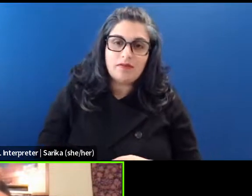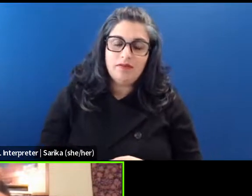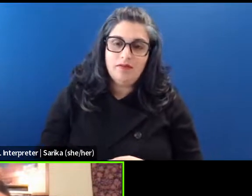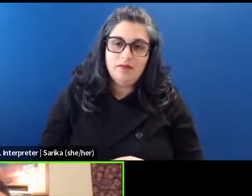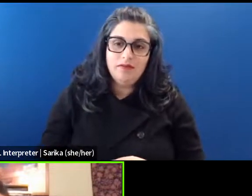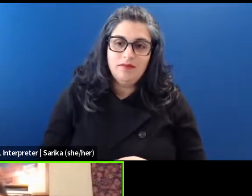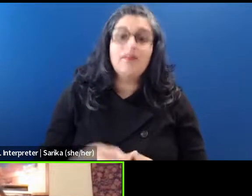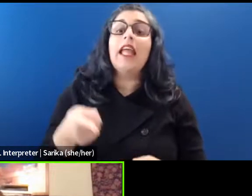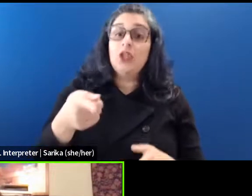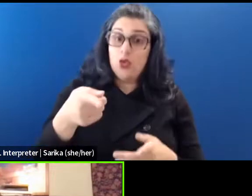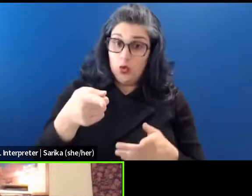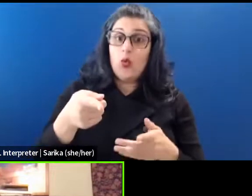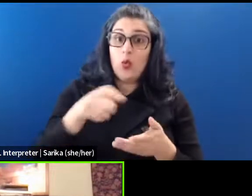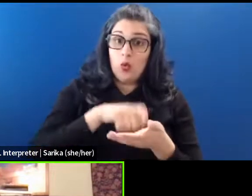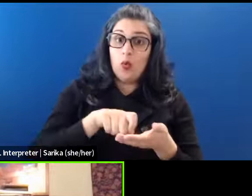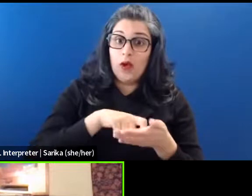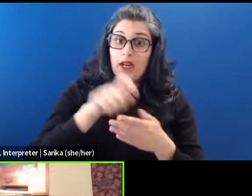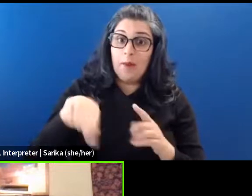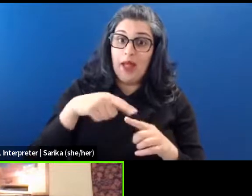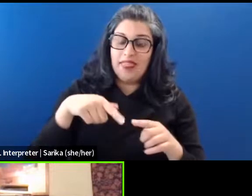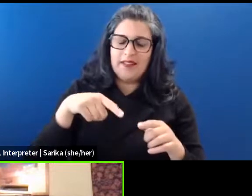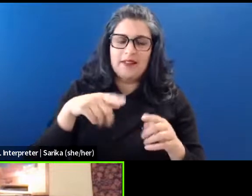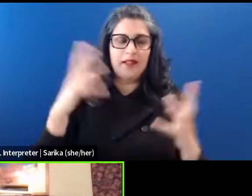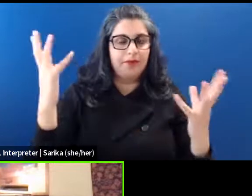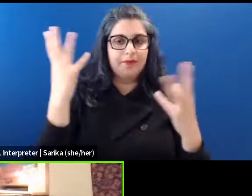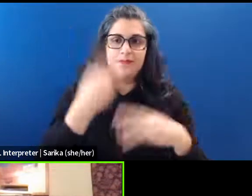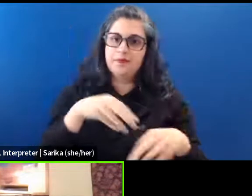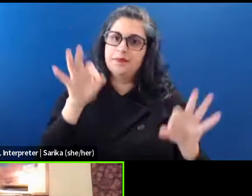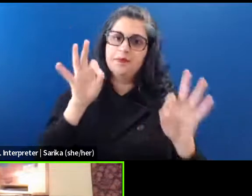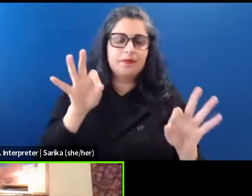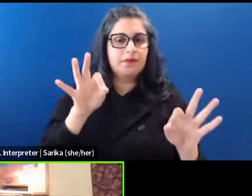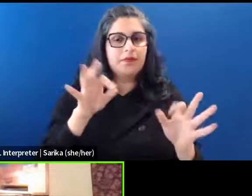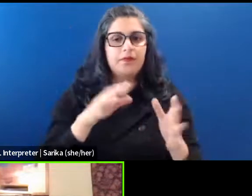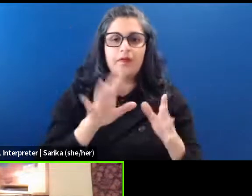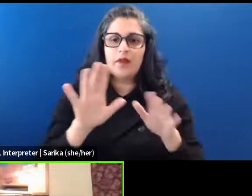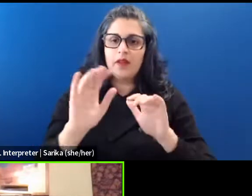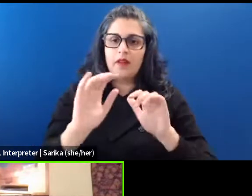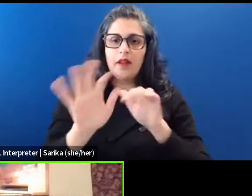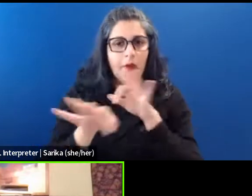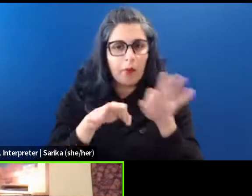And you've written about this really eloquently, how